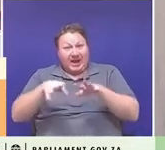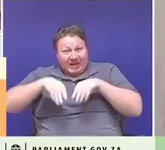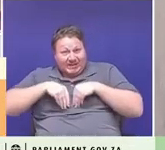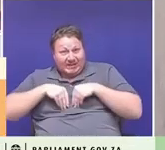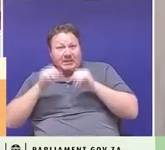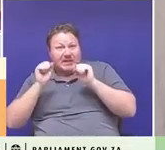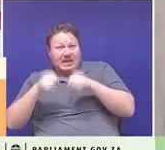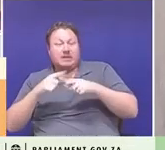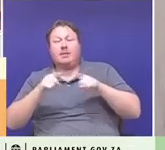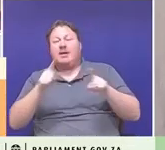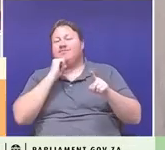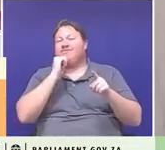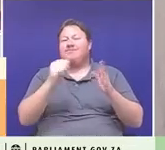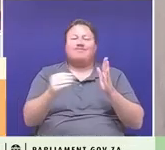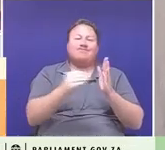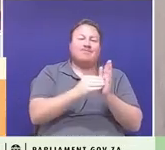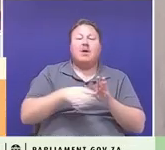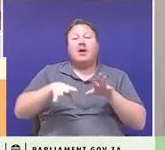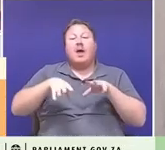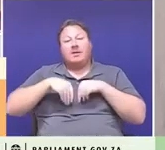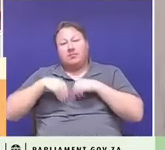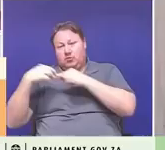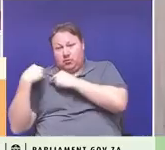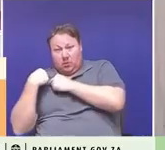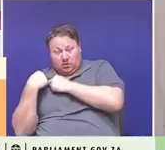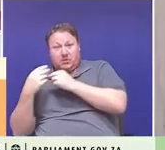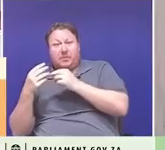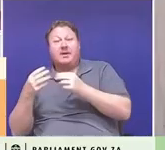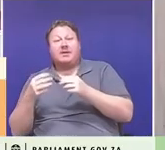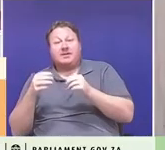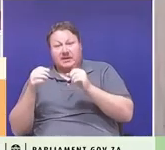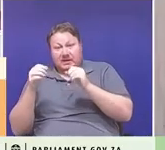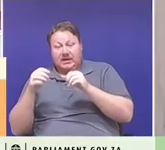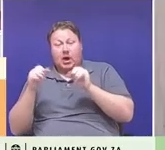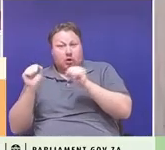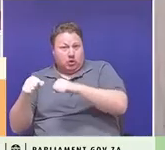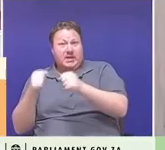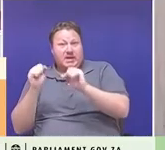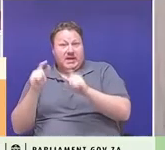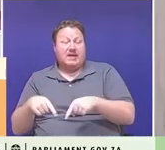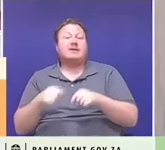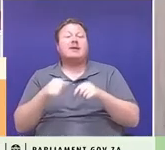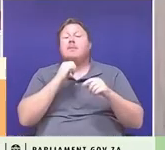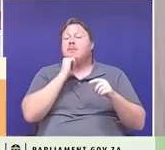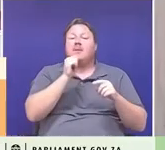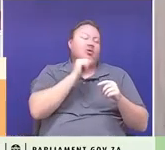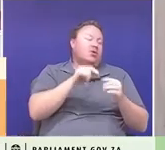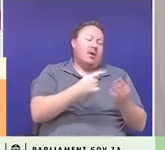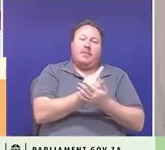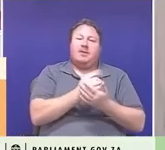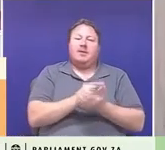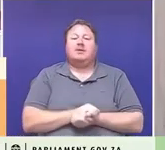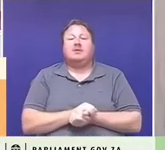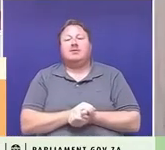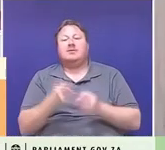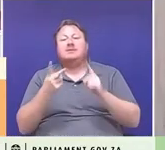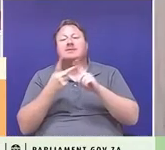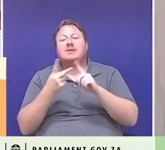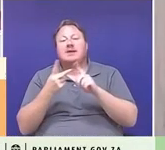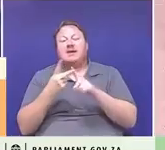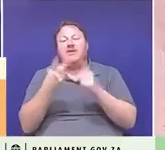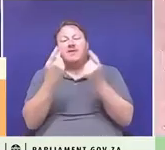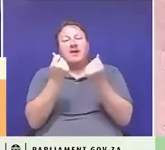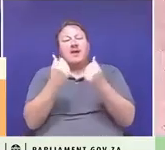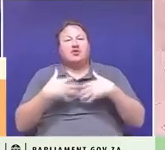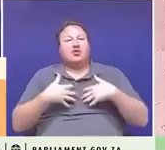is discussed but not enforced. The second is financial distress. Many municipalities